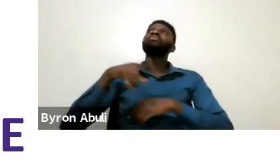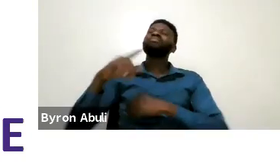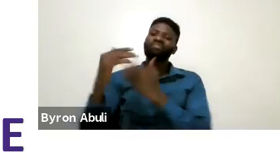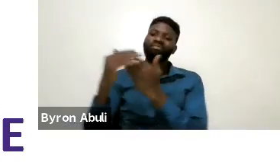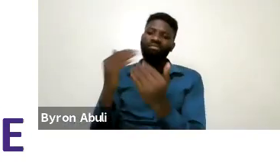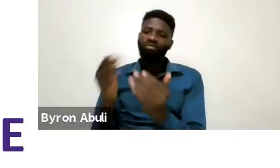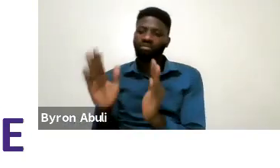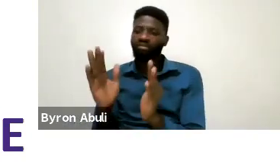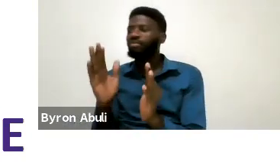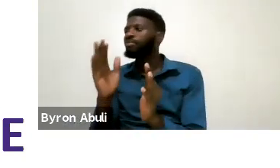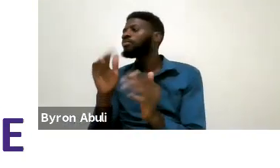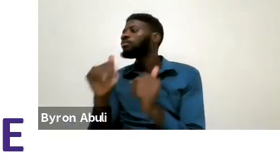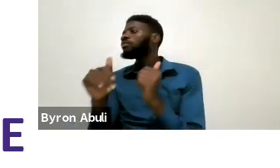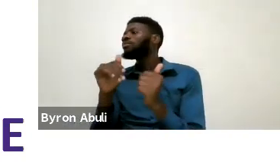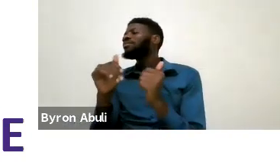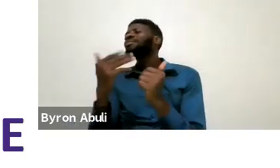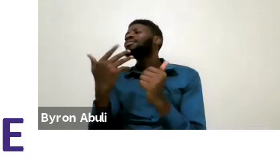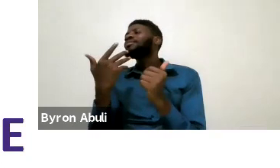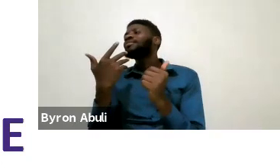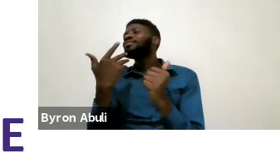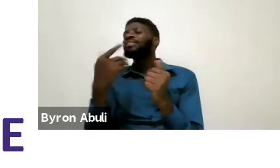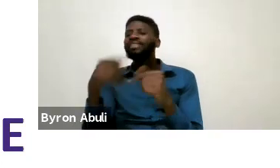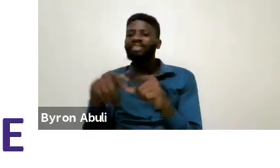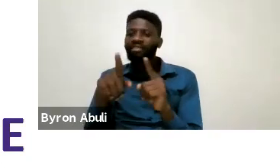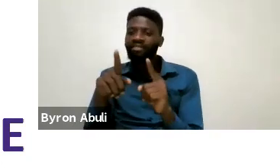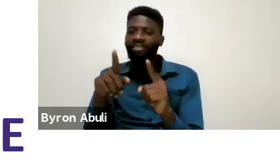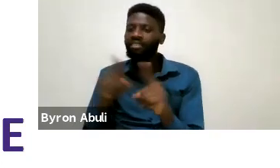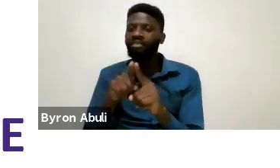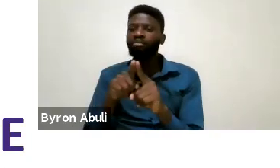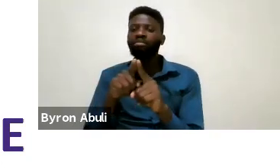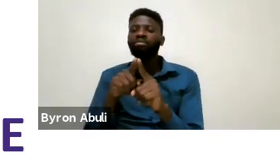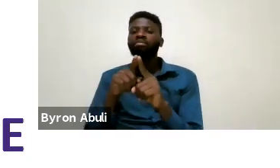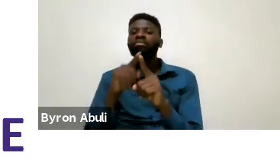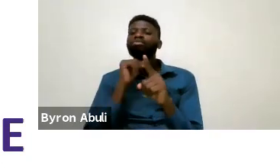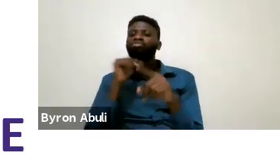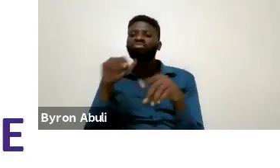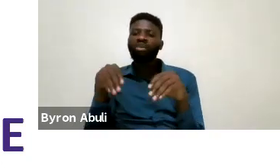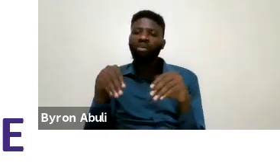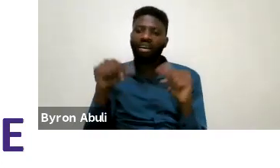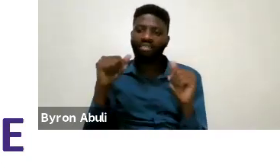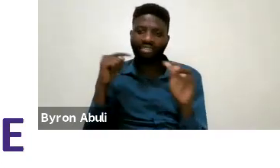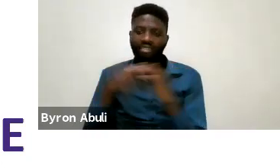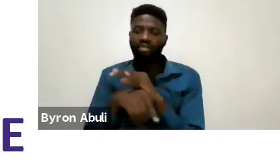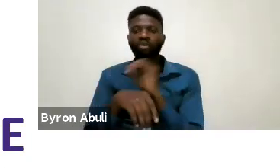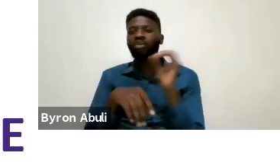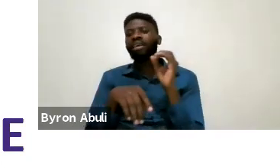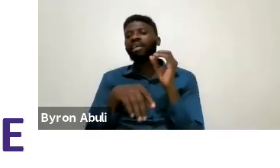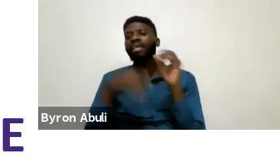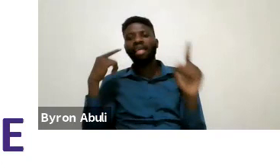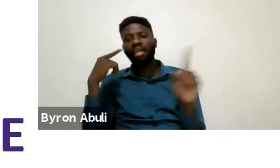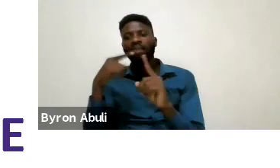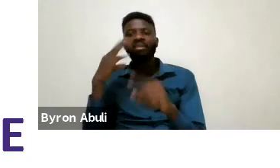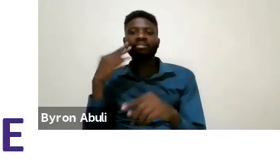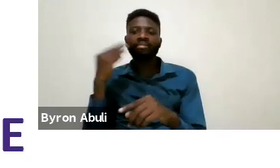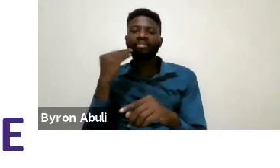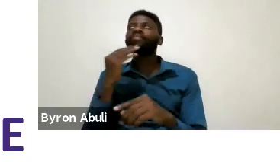way because they were not that qualified. They were just having experience, doing good job, but they were